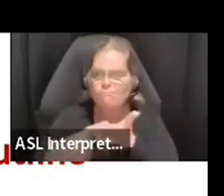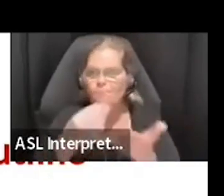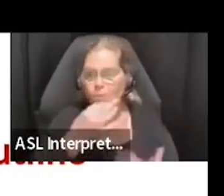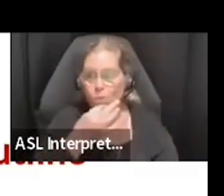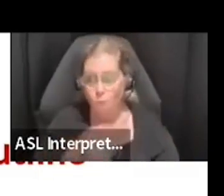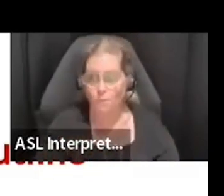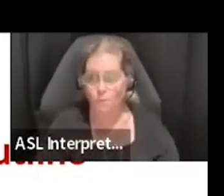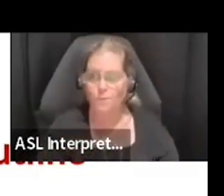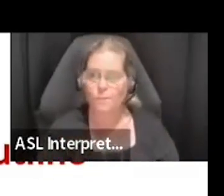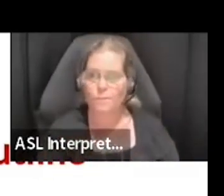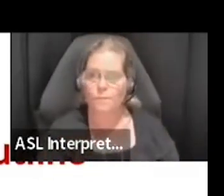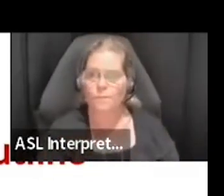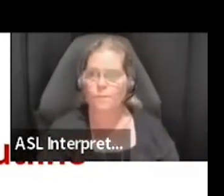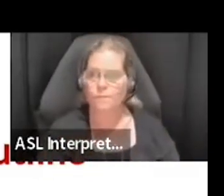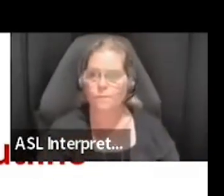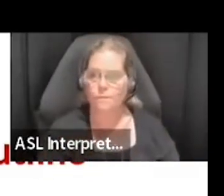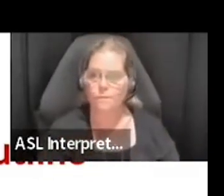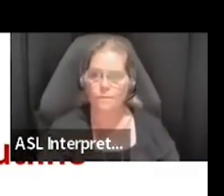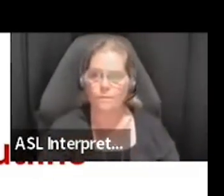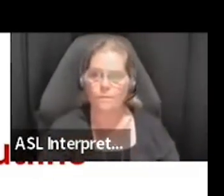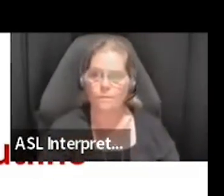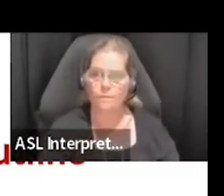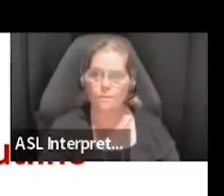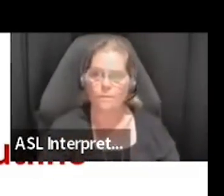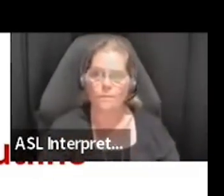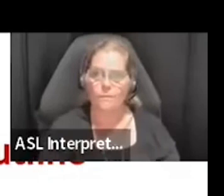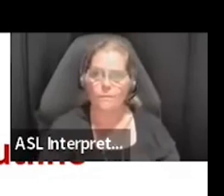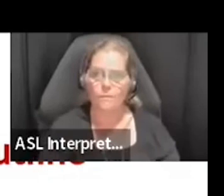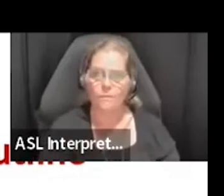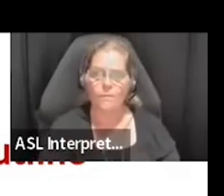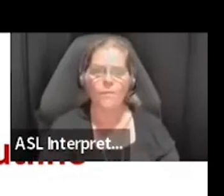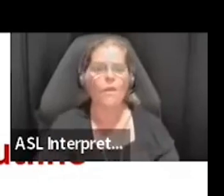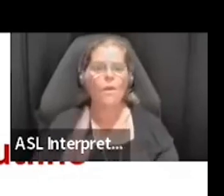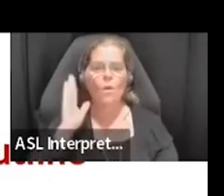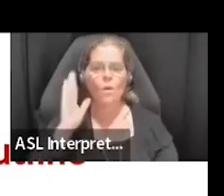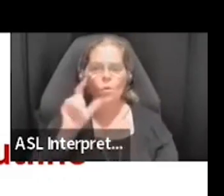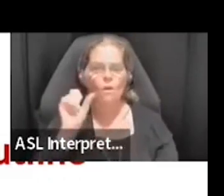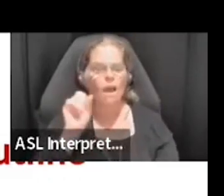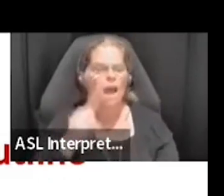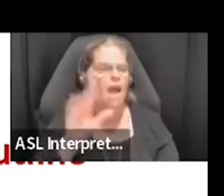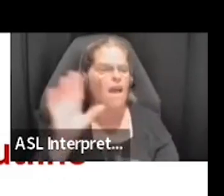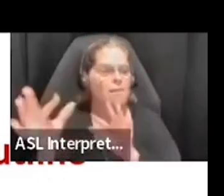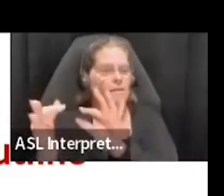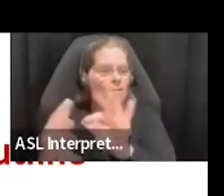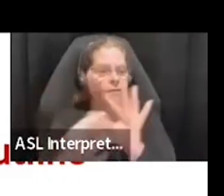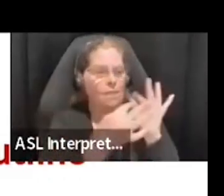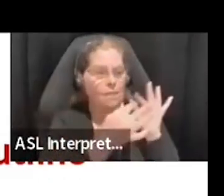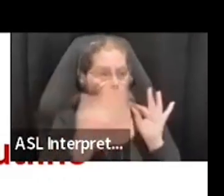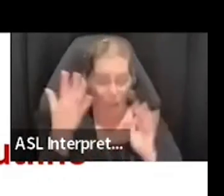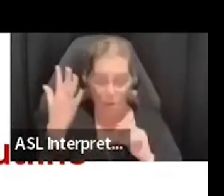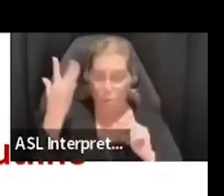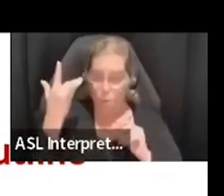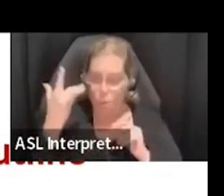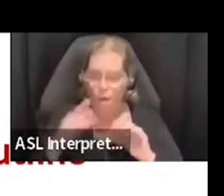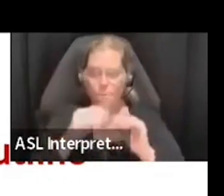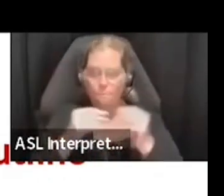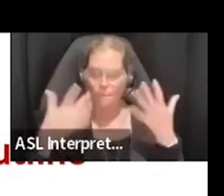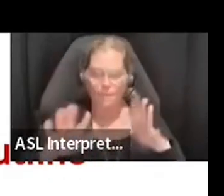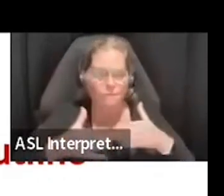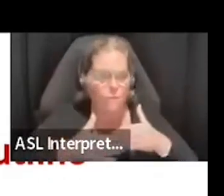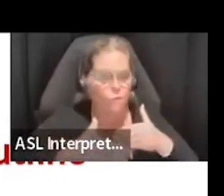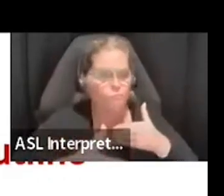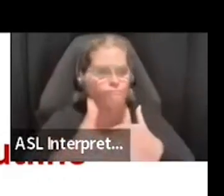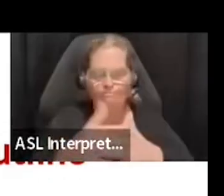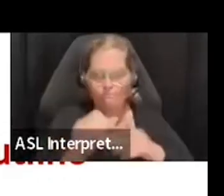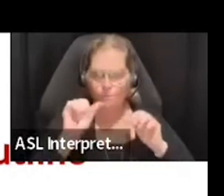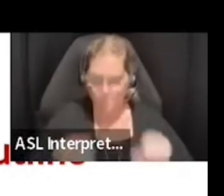just want to note that we will ask your feedback at the end of today's session so that we move forward. In front of you, see the presentation